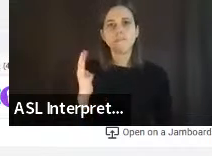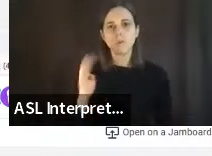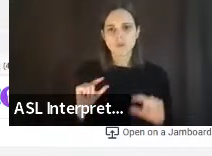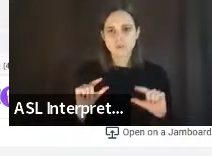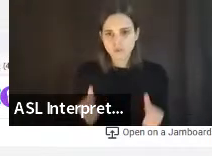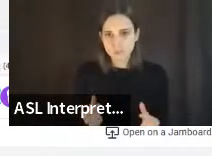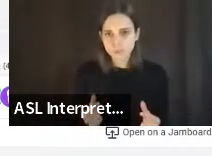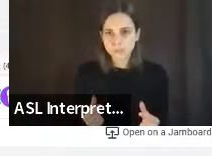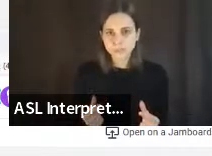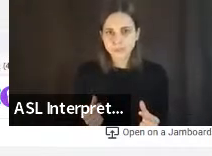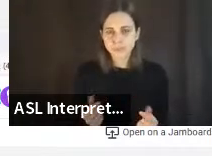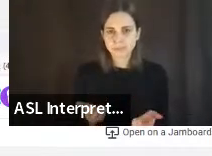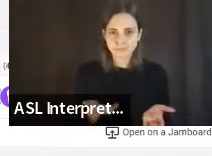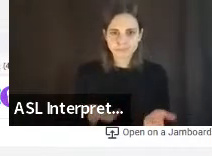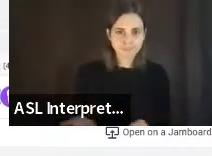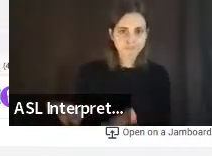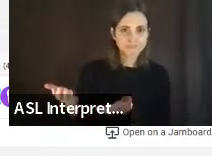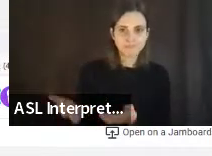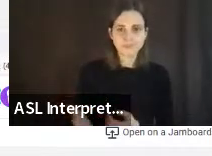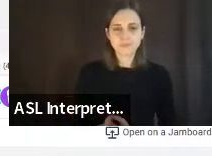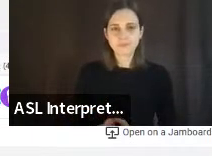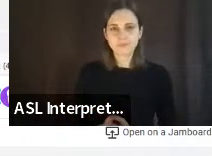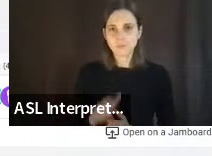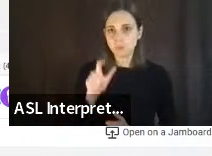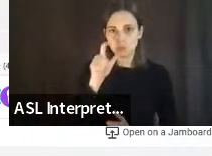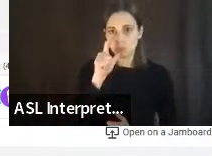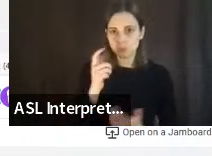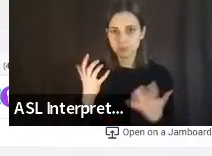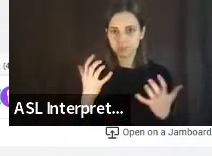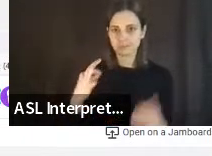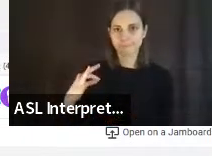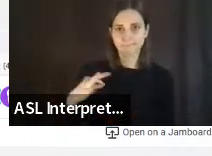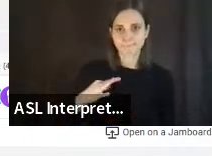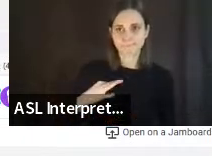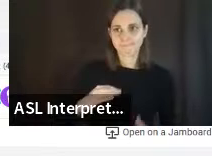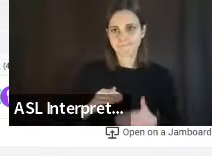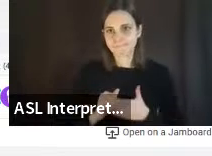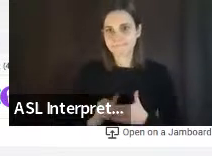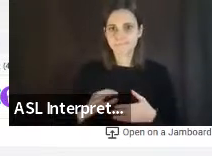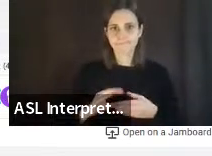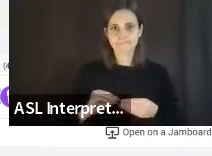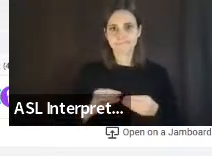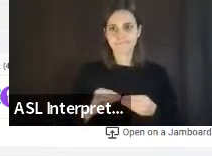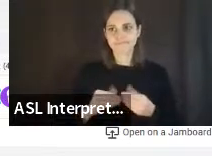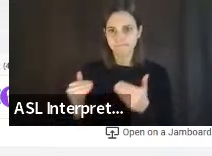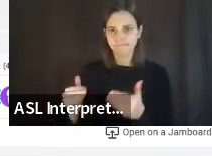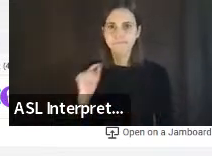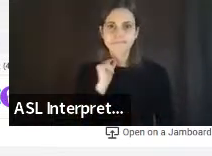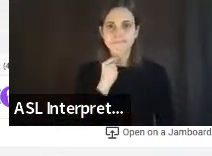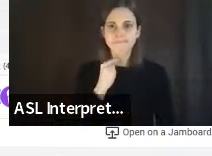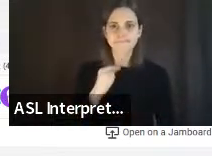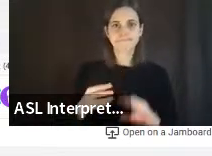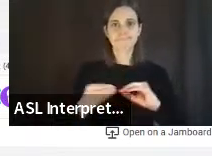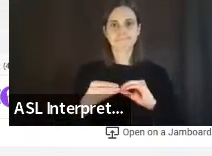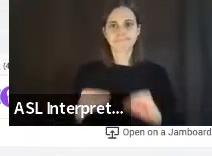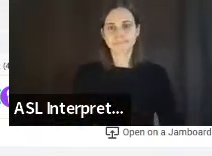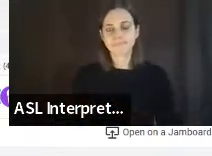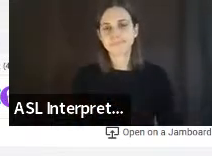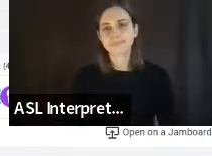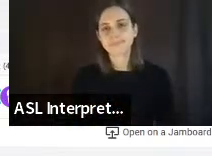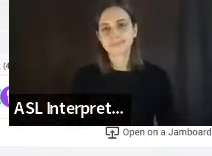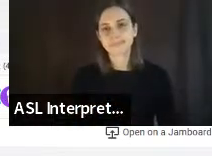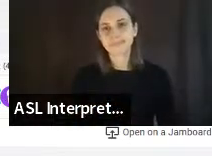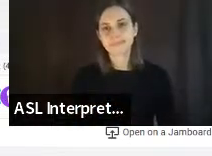out, and whoever's kind of leading this, you can just unmute and take it away.